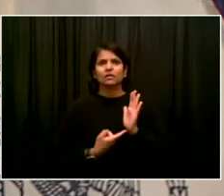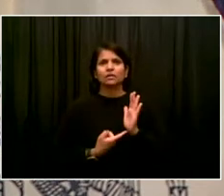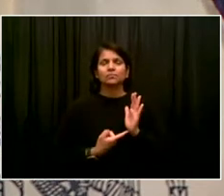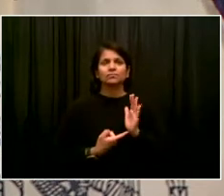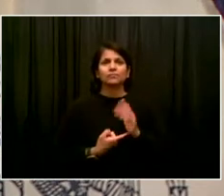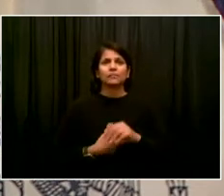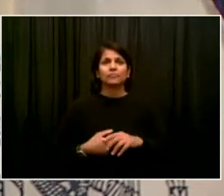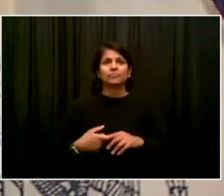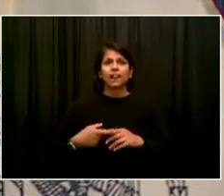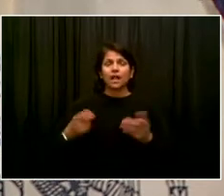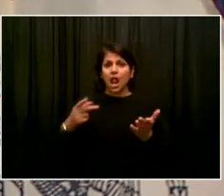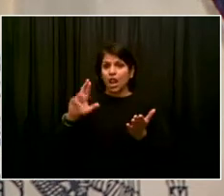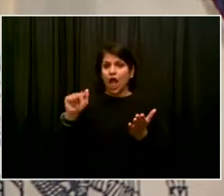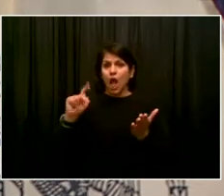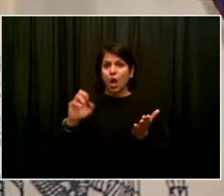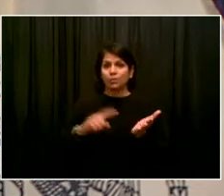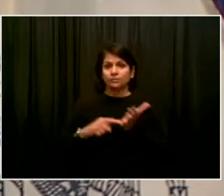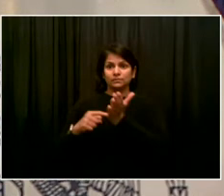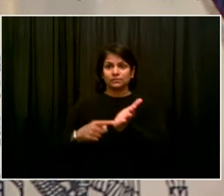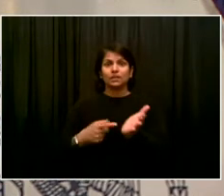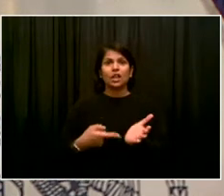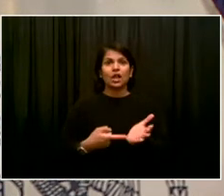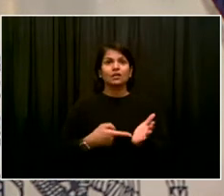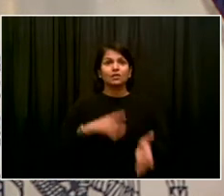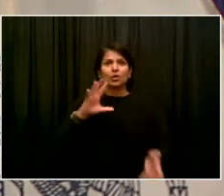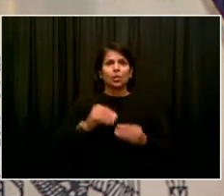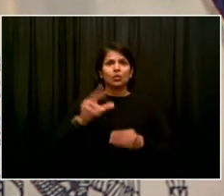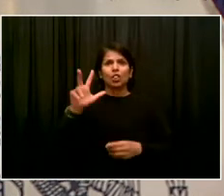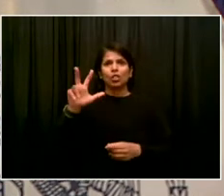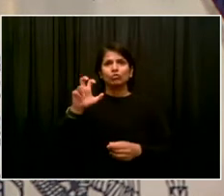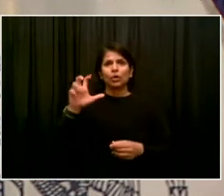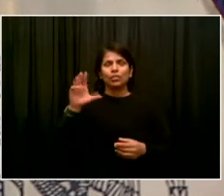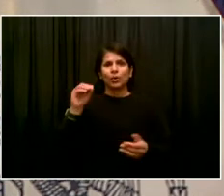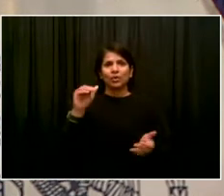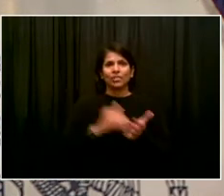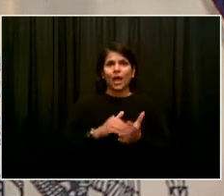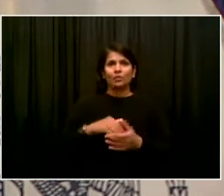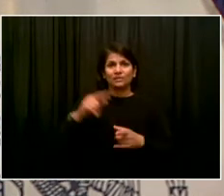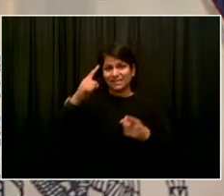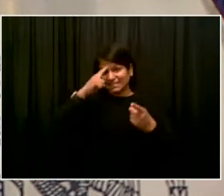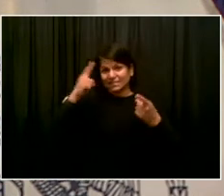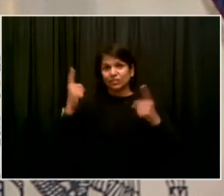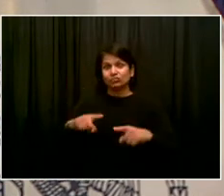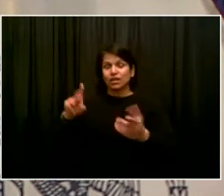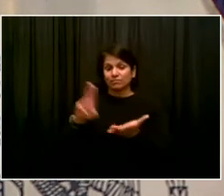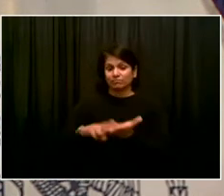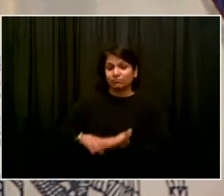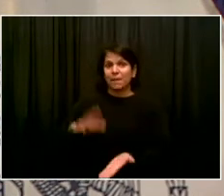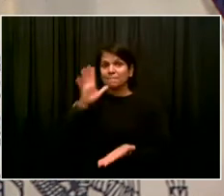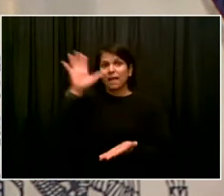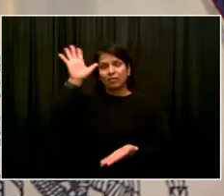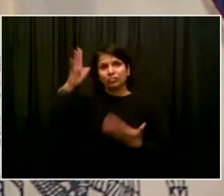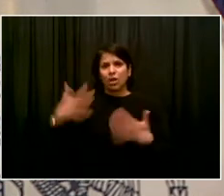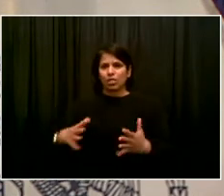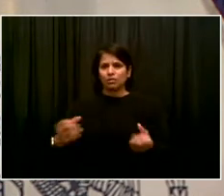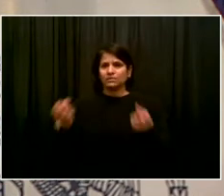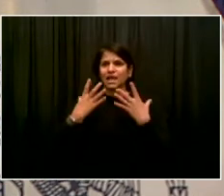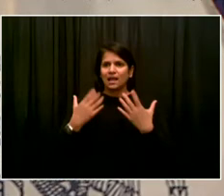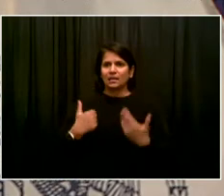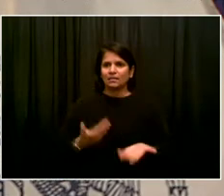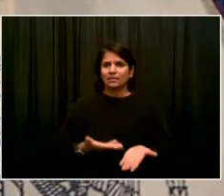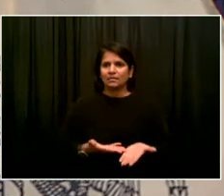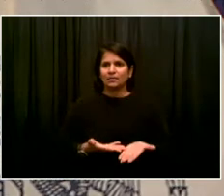approximately 330,000 consent forms are in, but remember, there was not a request made to parents